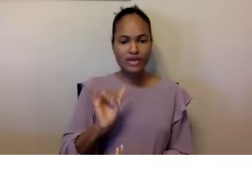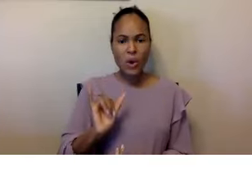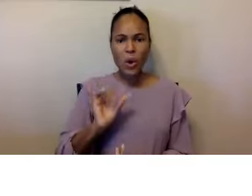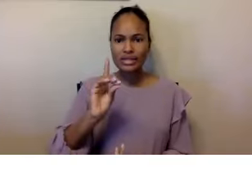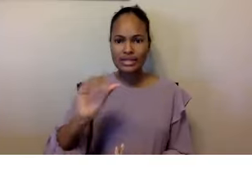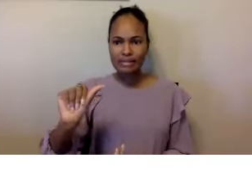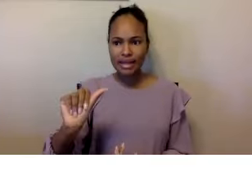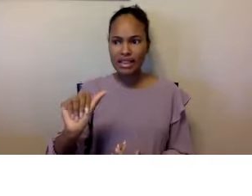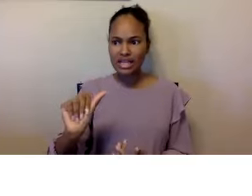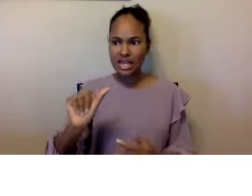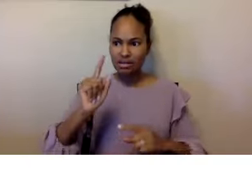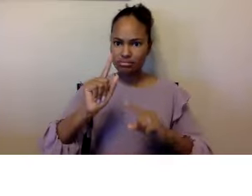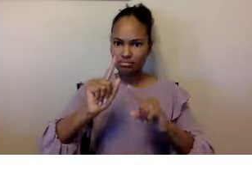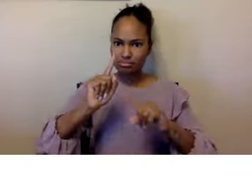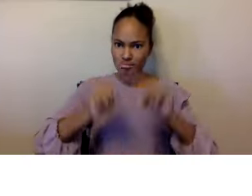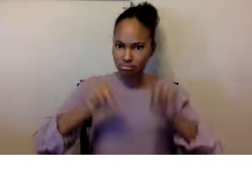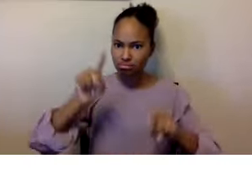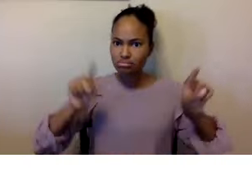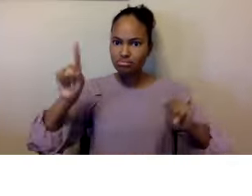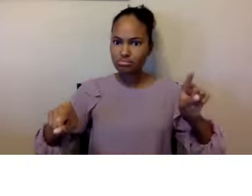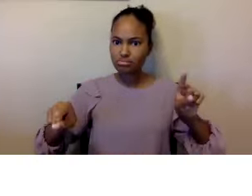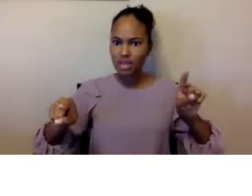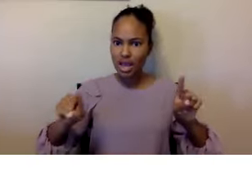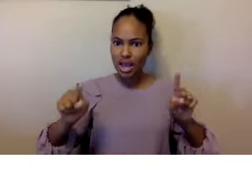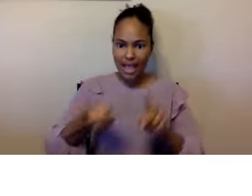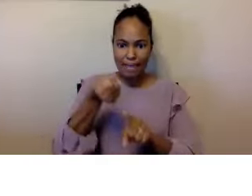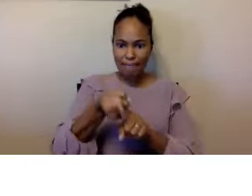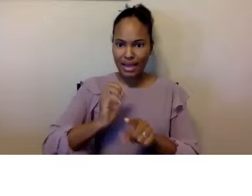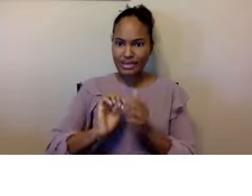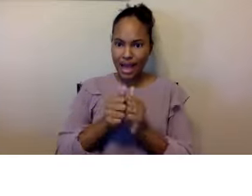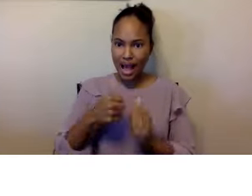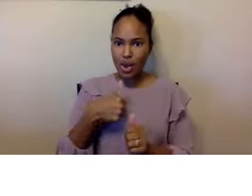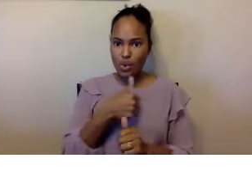it affects how we live our lives in many different ways.